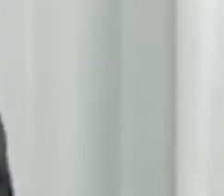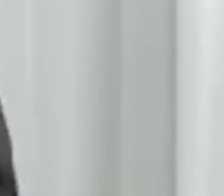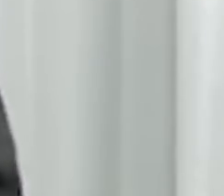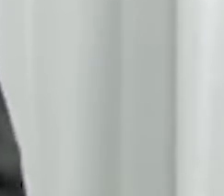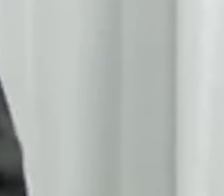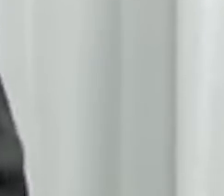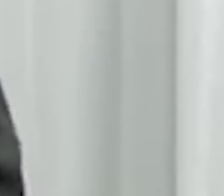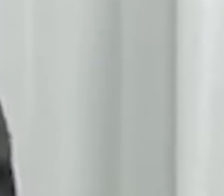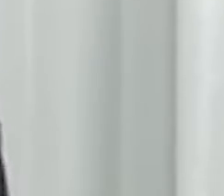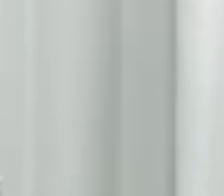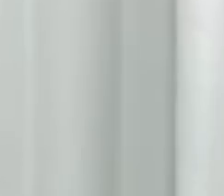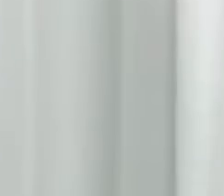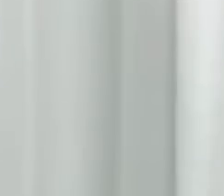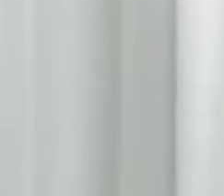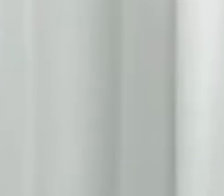afternoon, ladies and gentlemen.